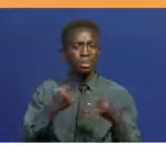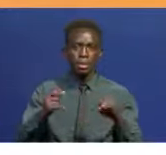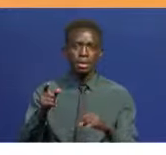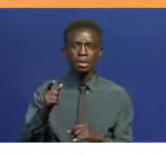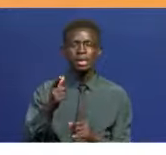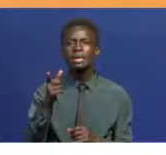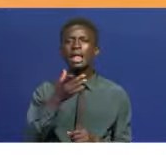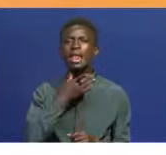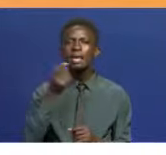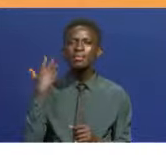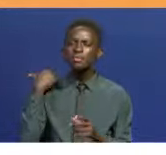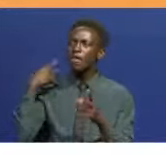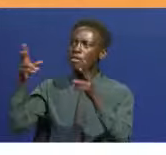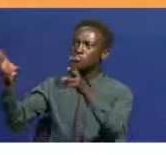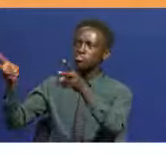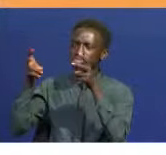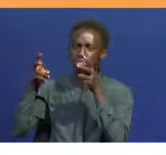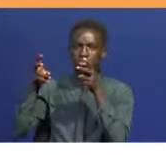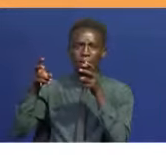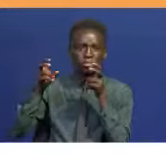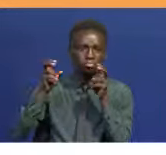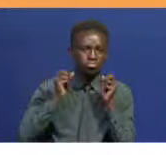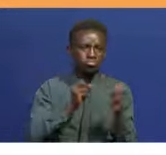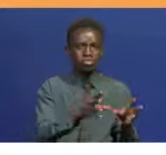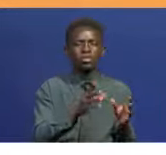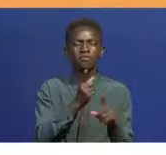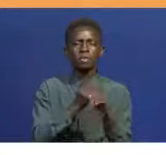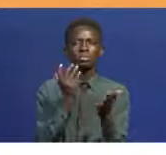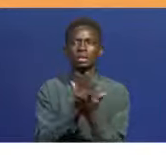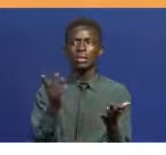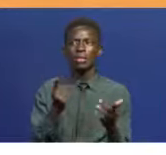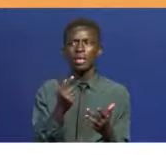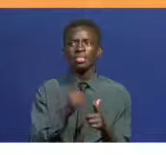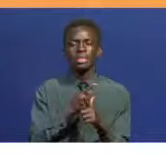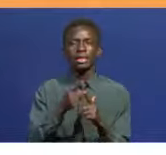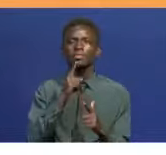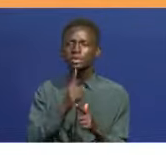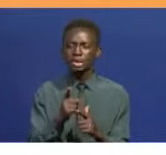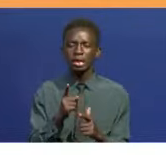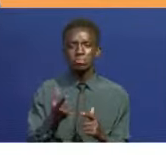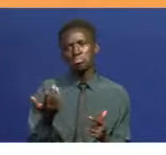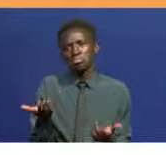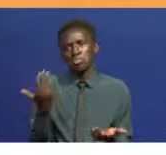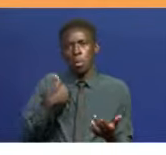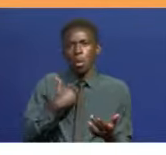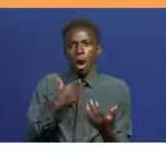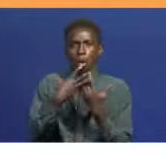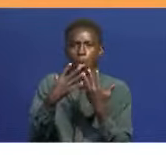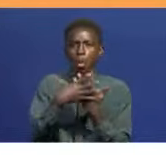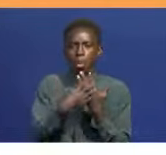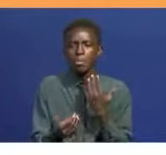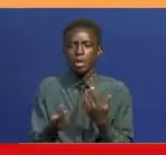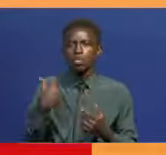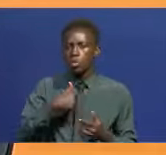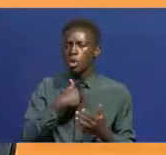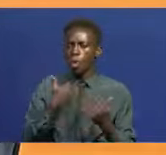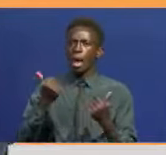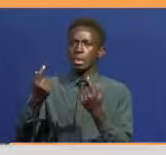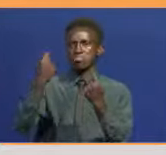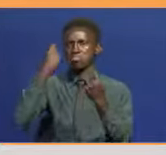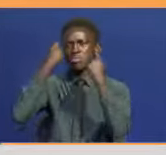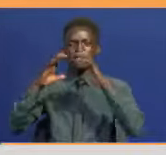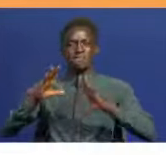copy paste from somewhere, and we said, let's move with it. We want regulations. We want to be regulated, but let us